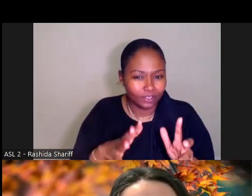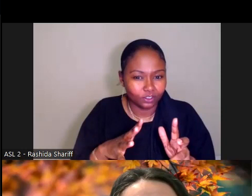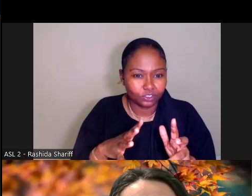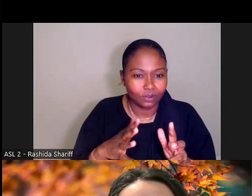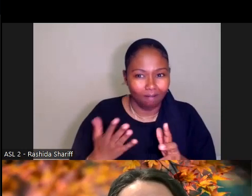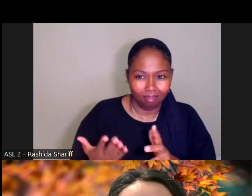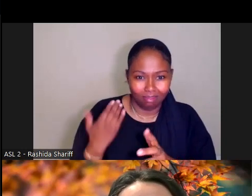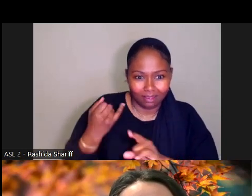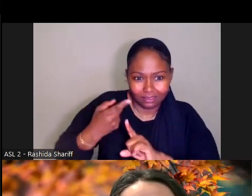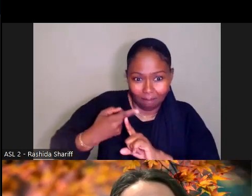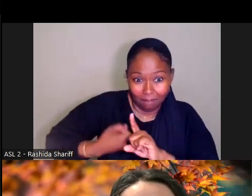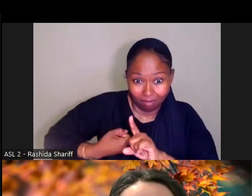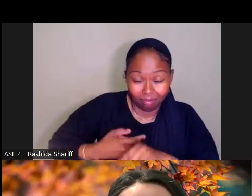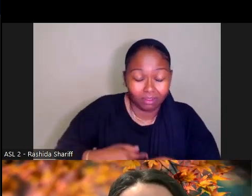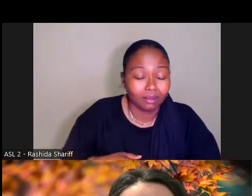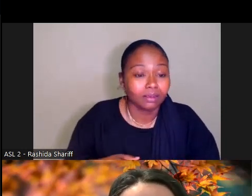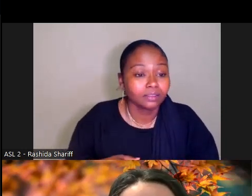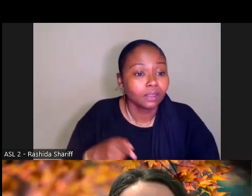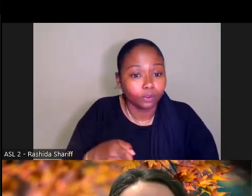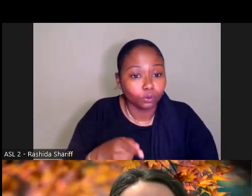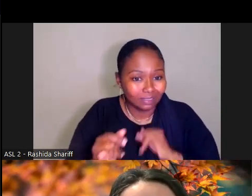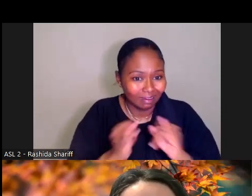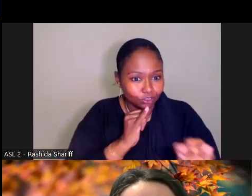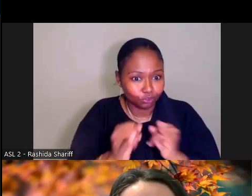month. And these interviews were an hour and